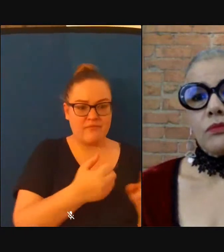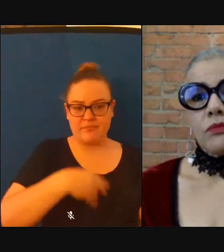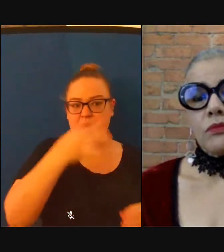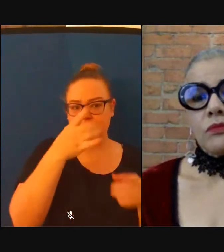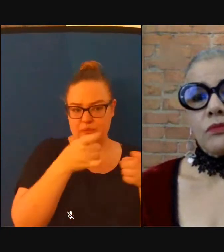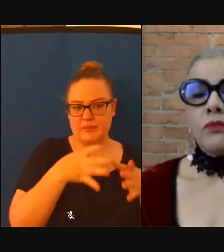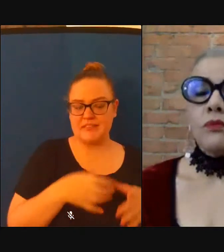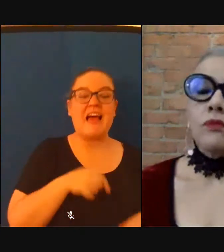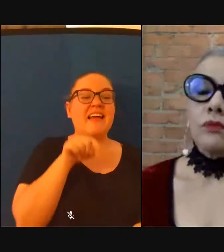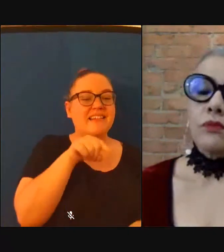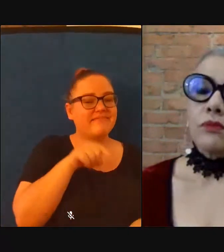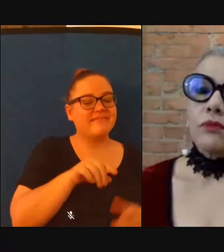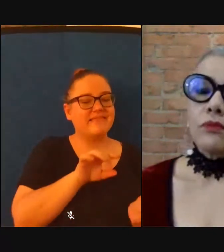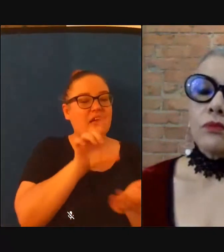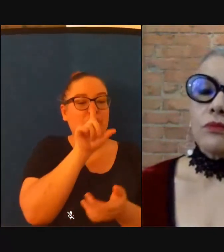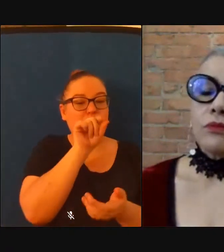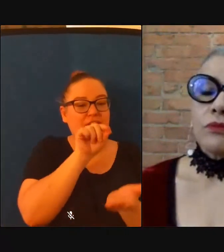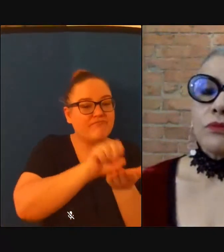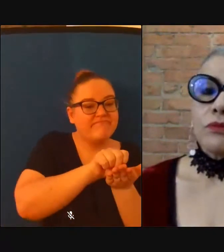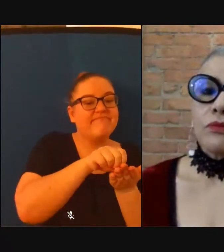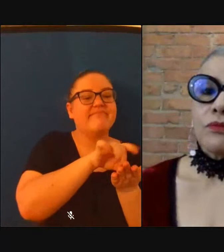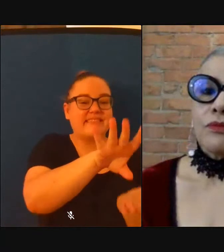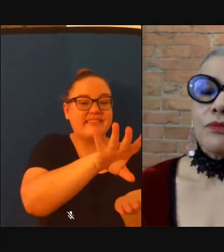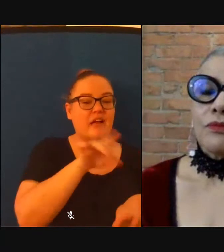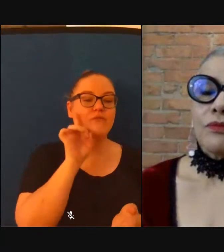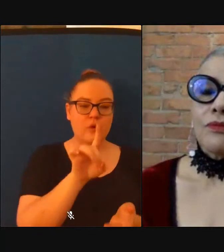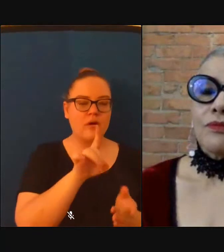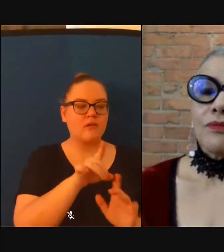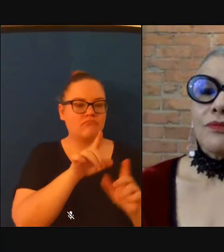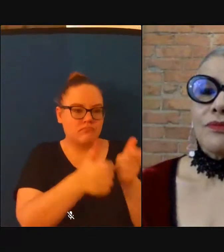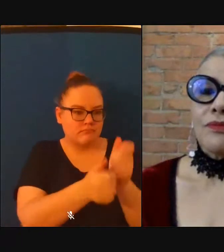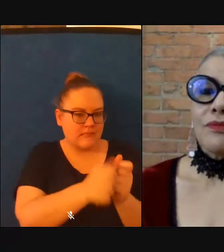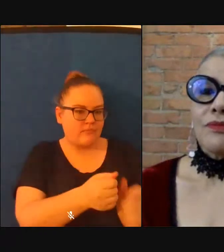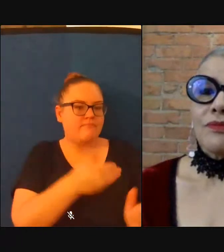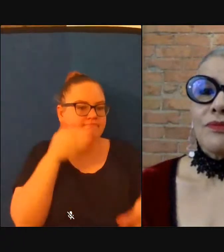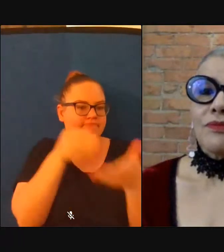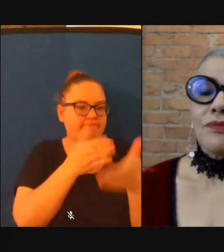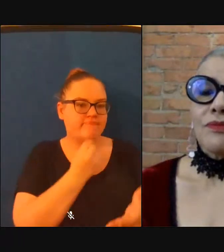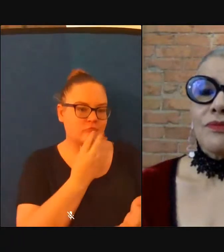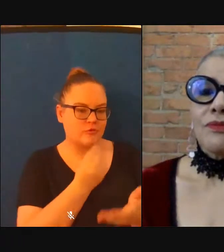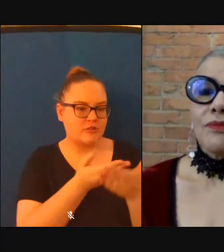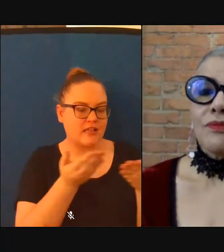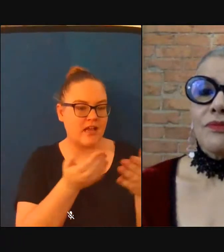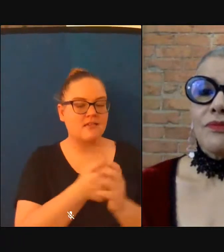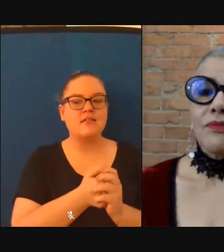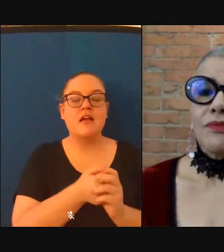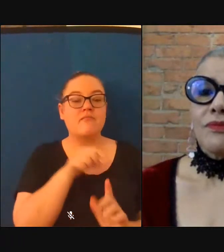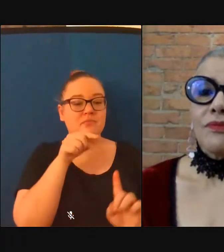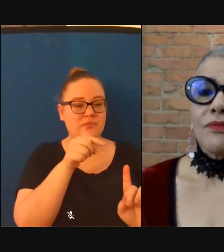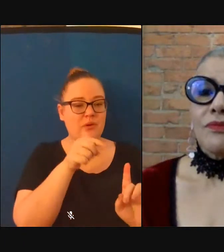anti-Semitic. But he got an obsession with an anti-fascist friend of mine.